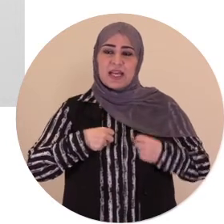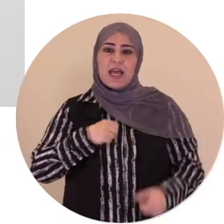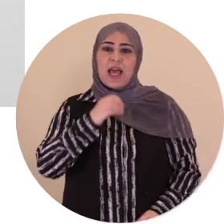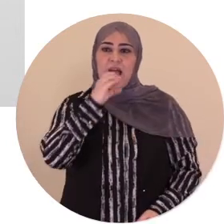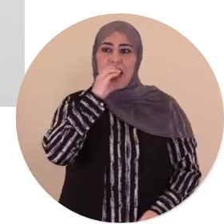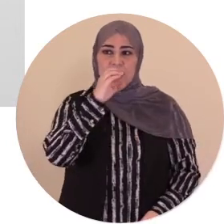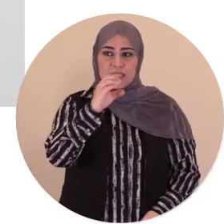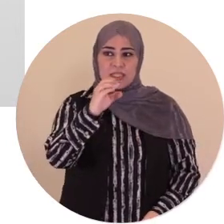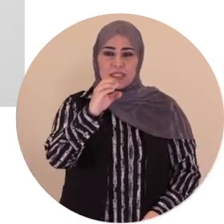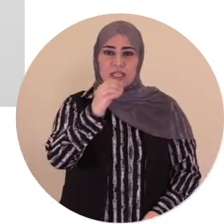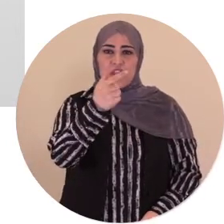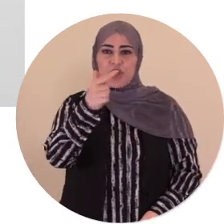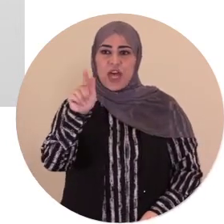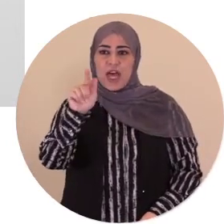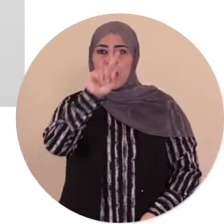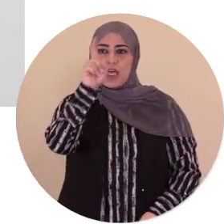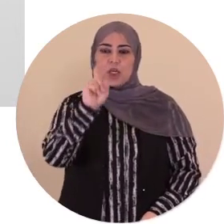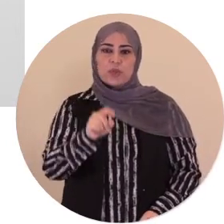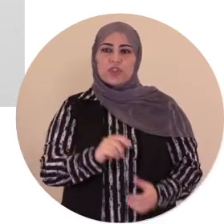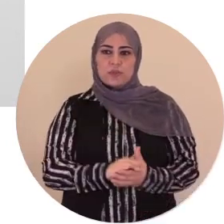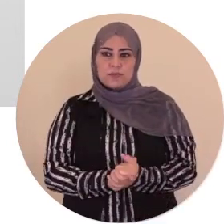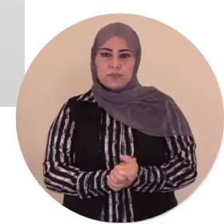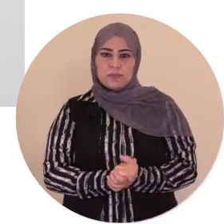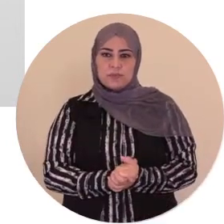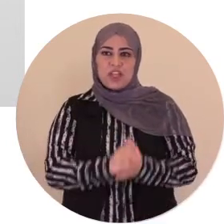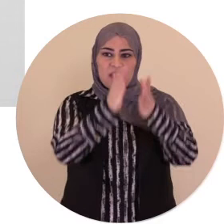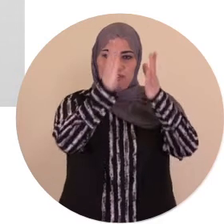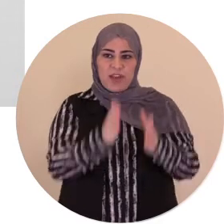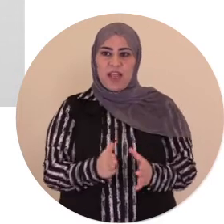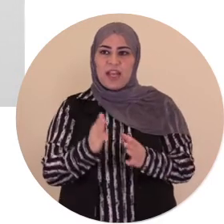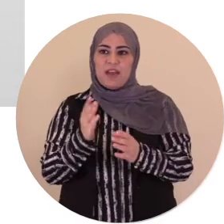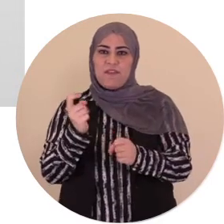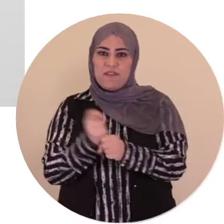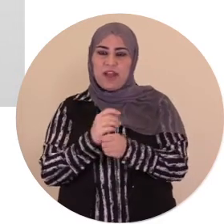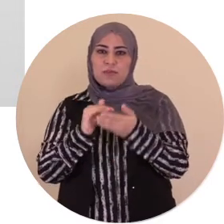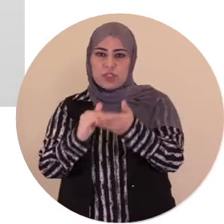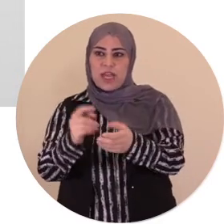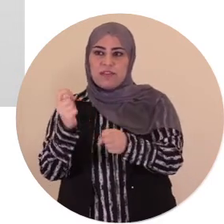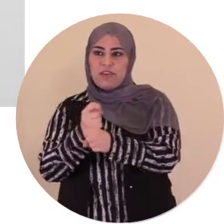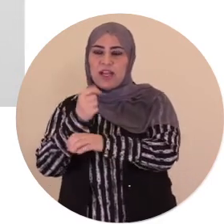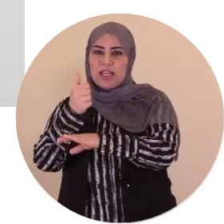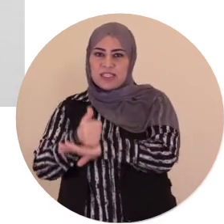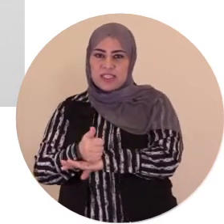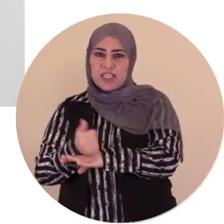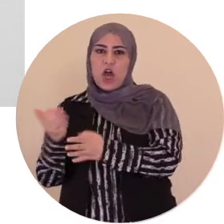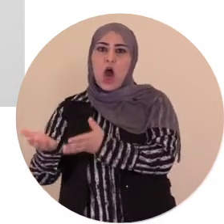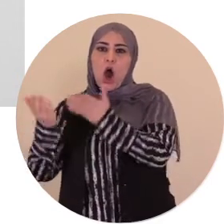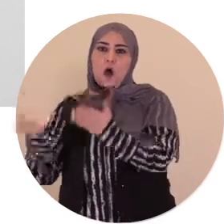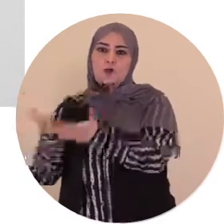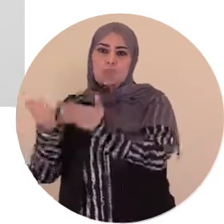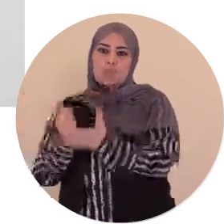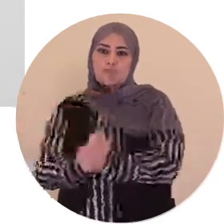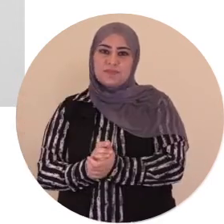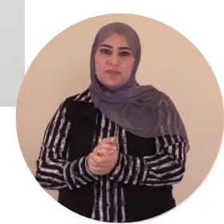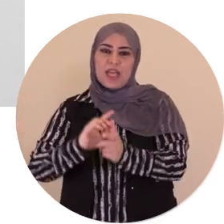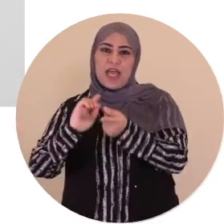auxiliary verb, answered is the verb, and the object is what? The question. We rearrange it to fill in our equation, and we